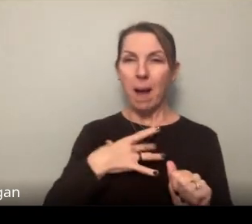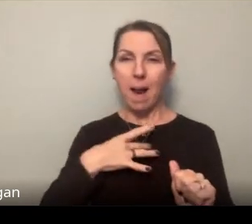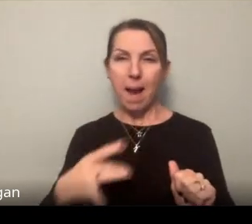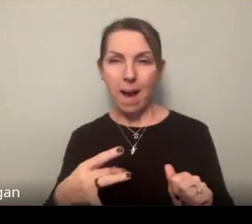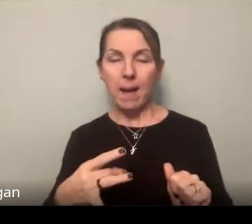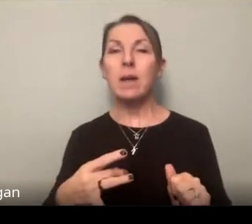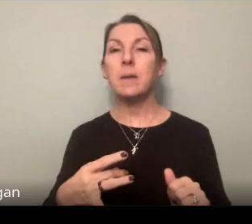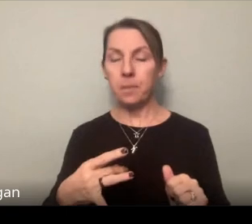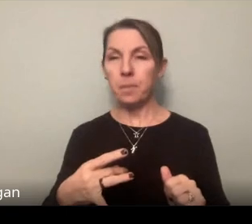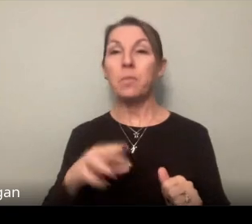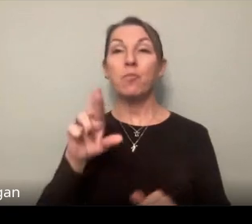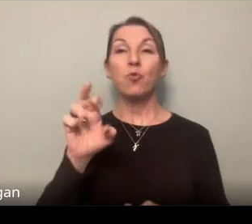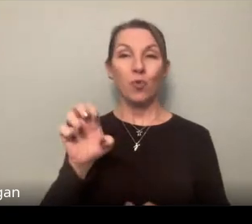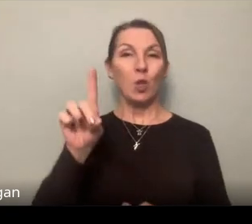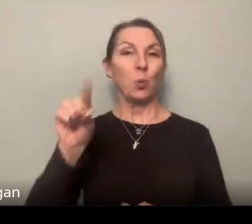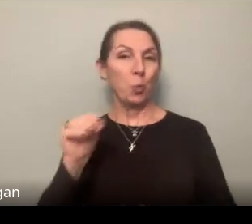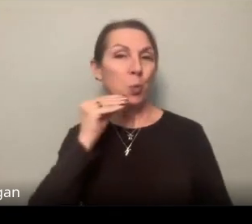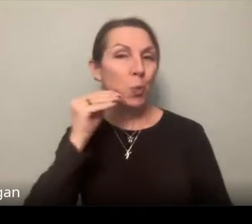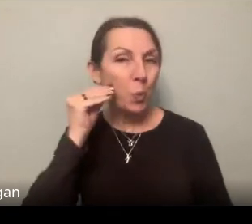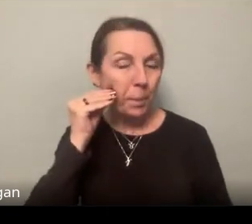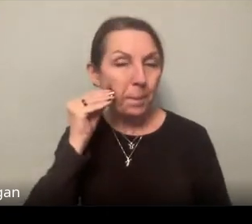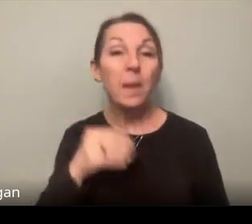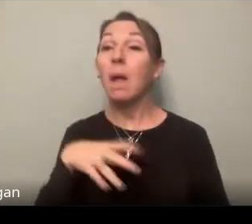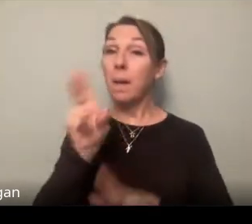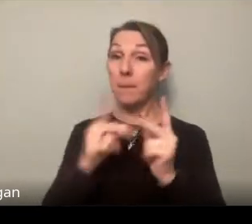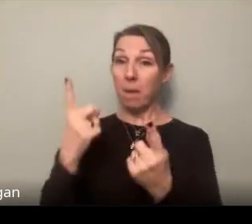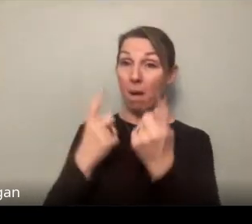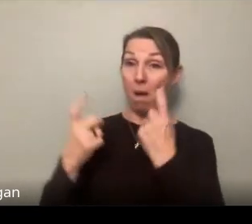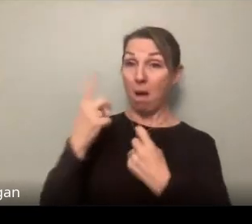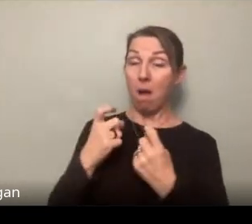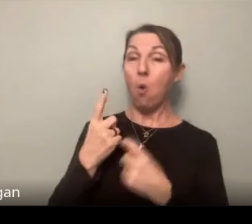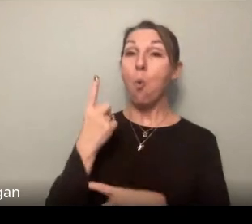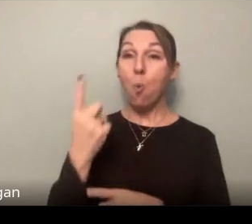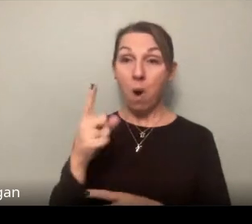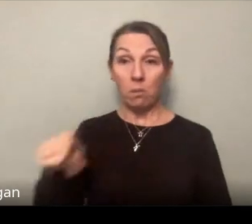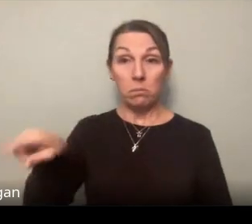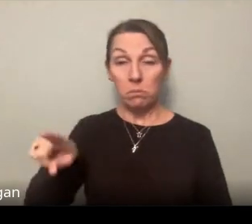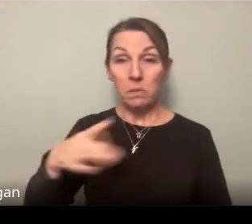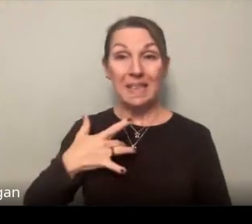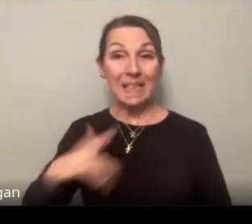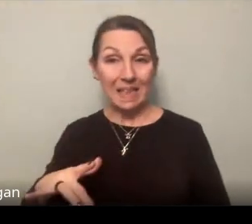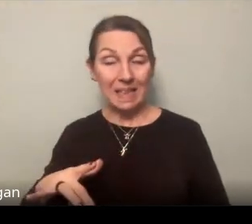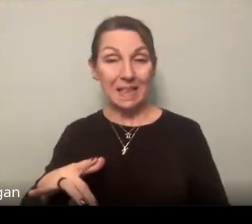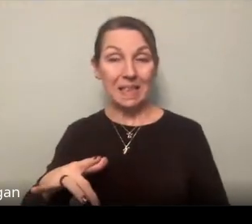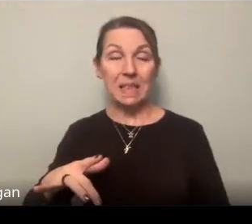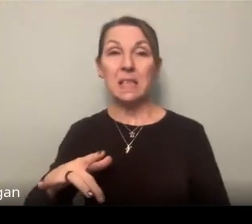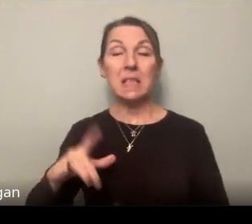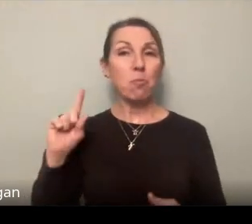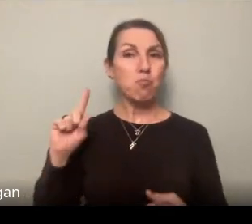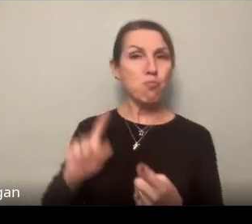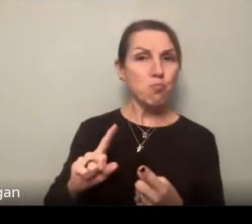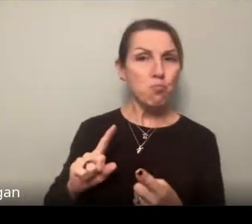try to redo it at home. So people always ask that when sort of one of your senses has been impaired, that